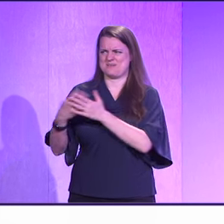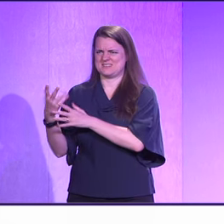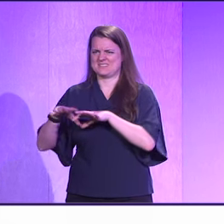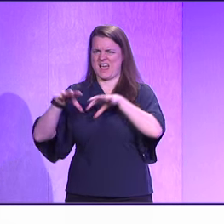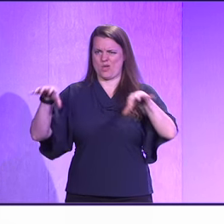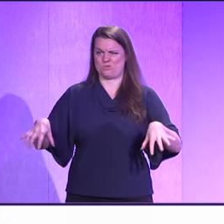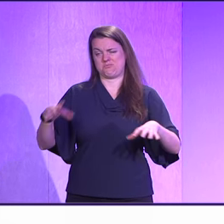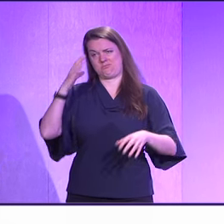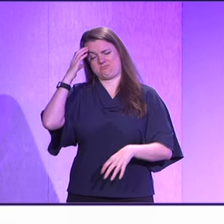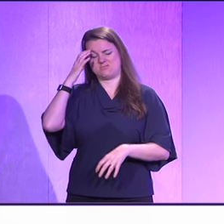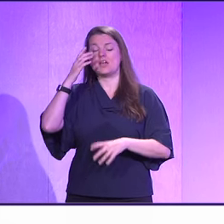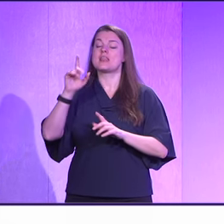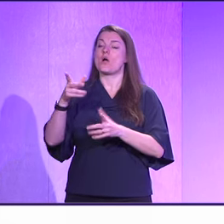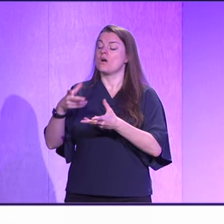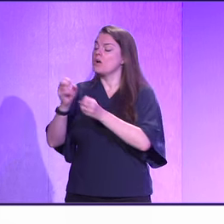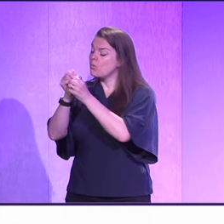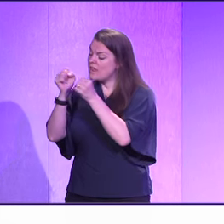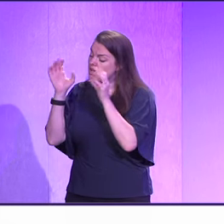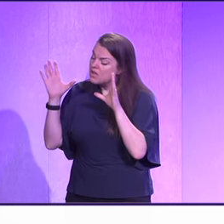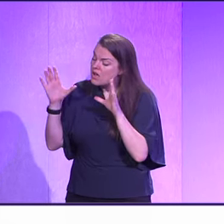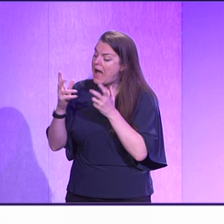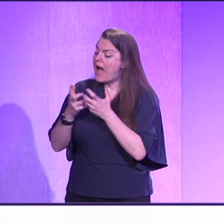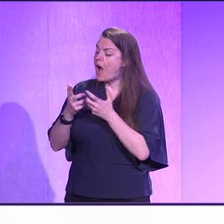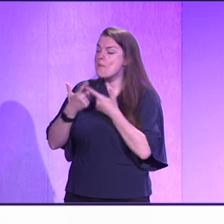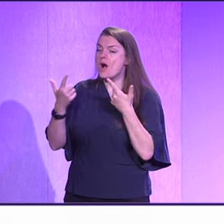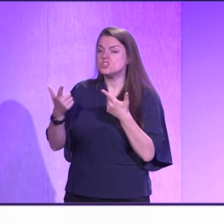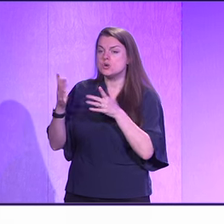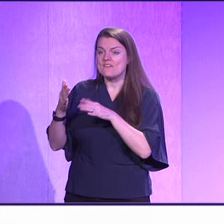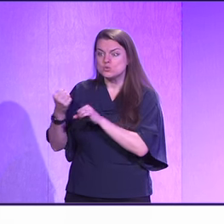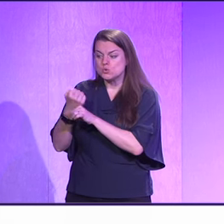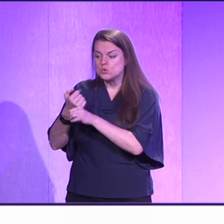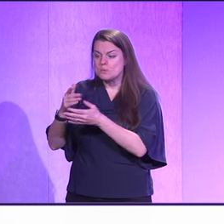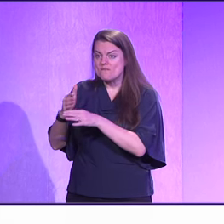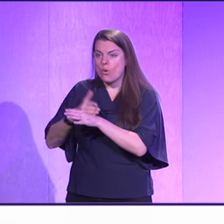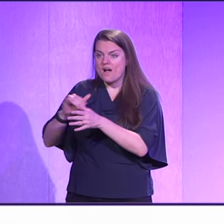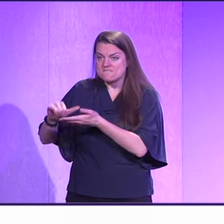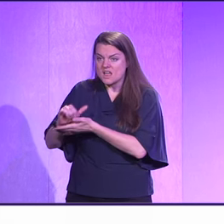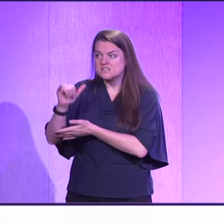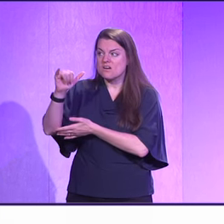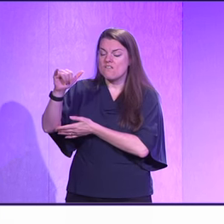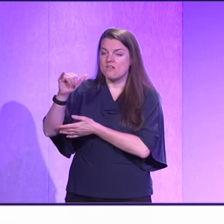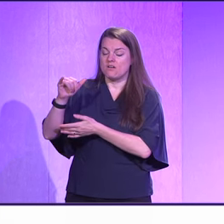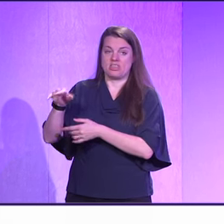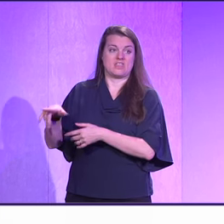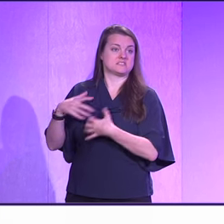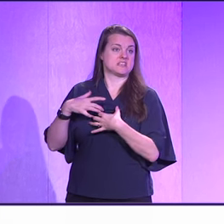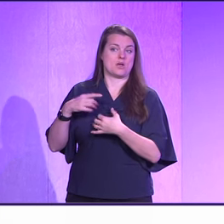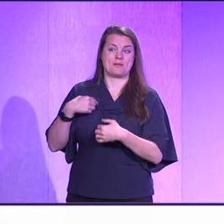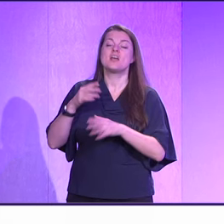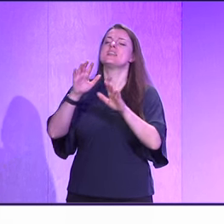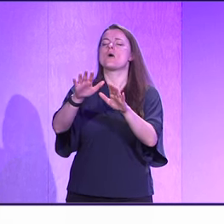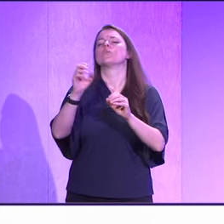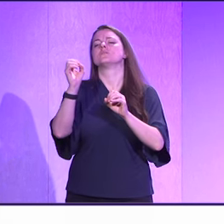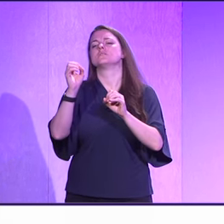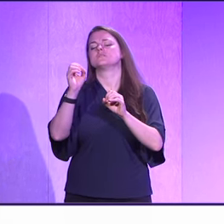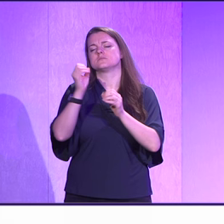knowledge of what it took to get flights in the air. That slightly scared me. I must be clear on this one, though. There were individuals in the airline that understood what it